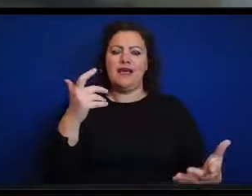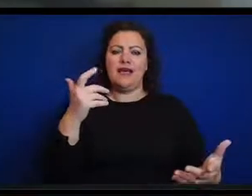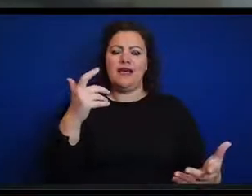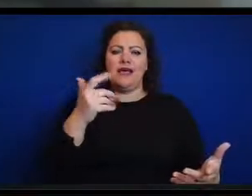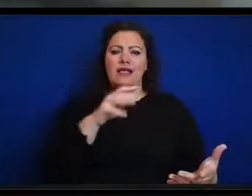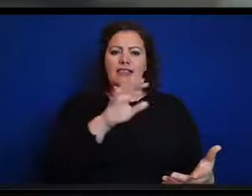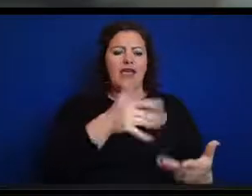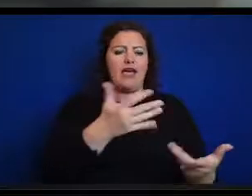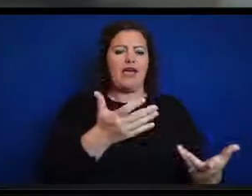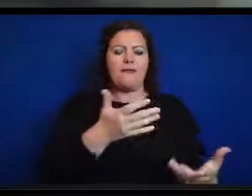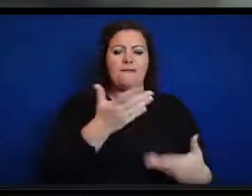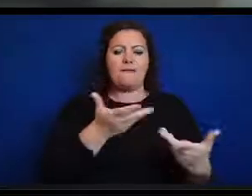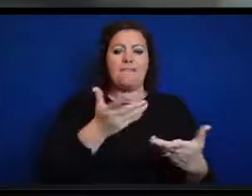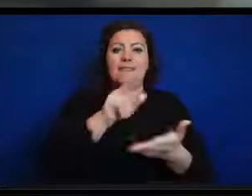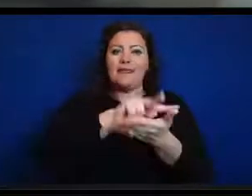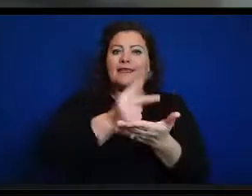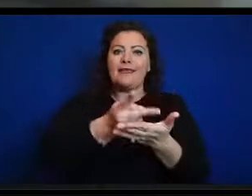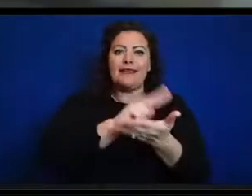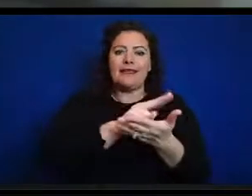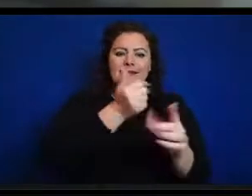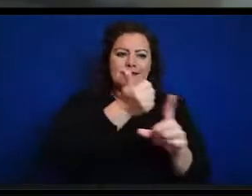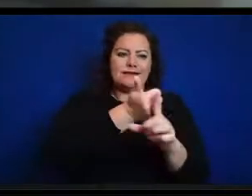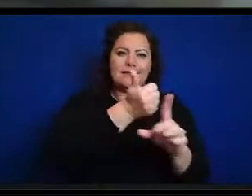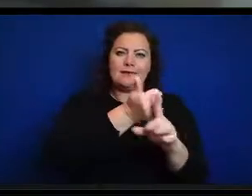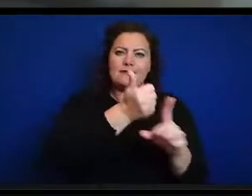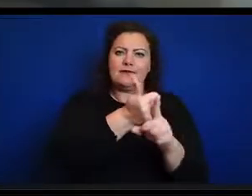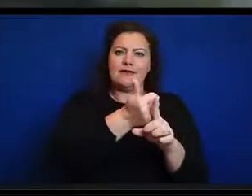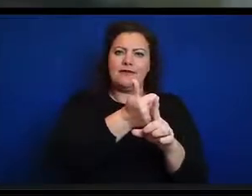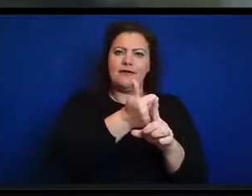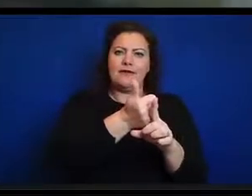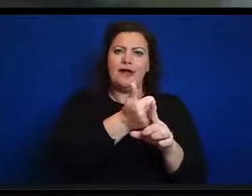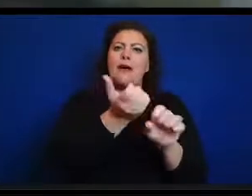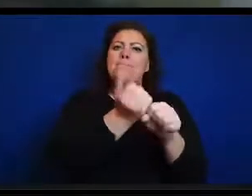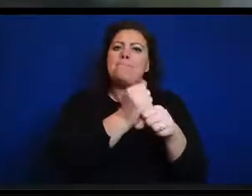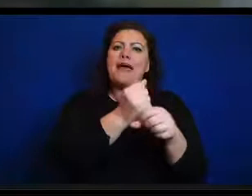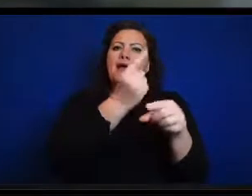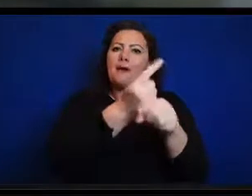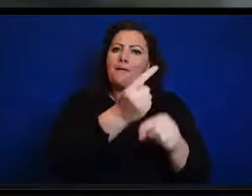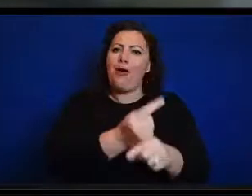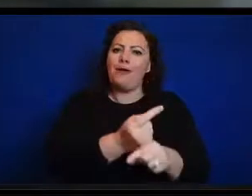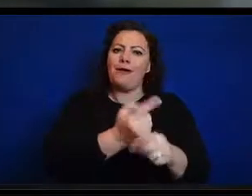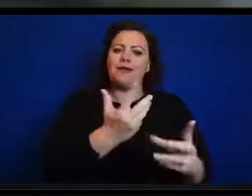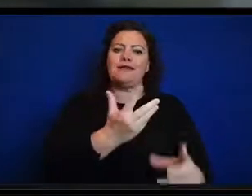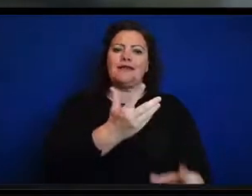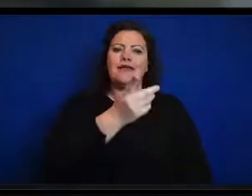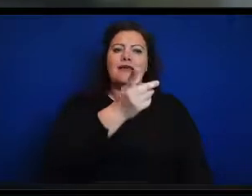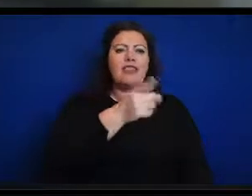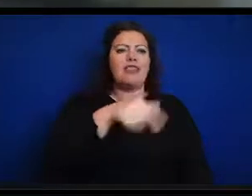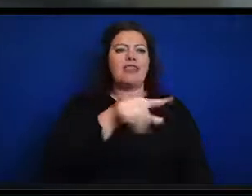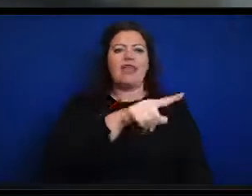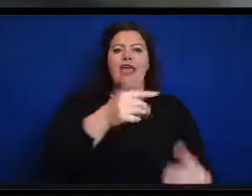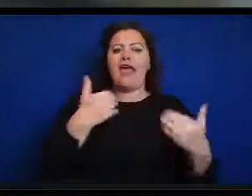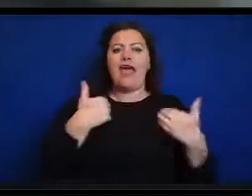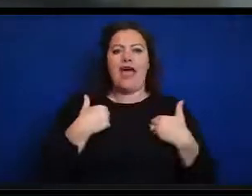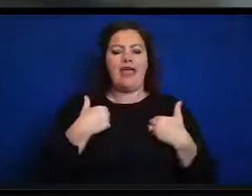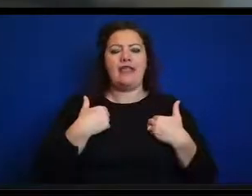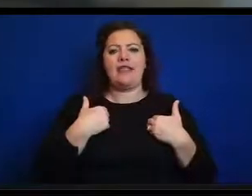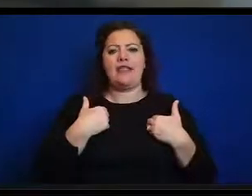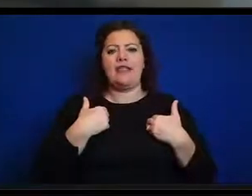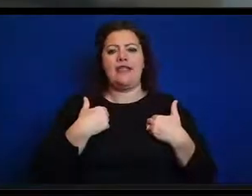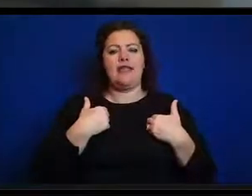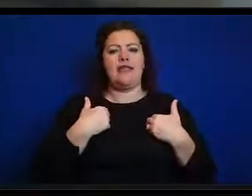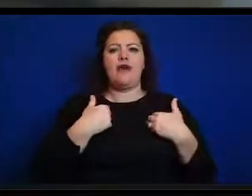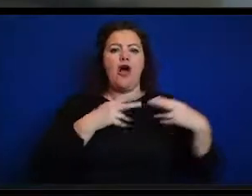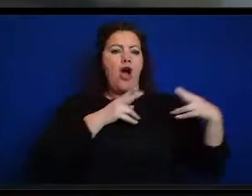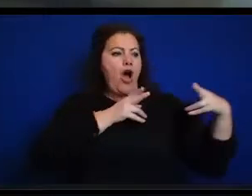the kitchens were made appropriate. They had